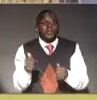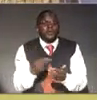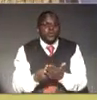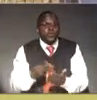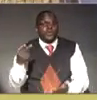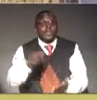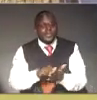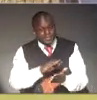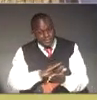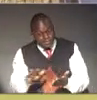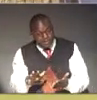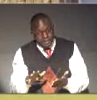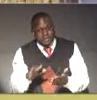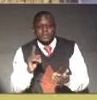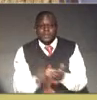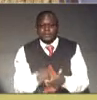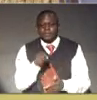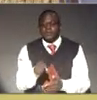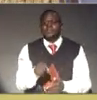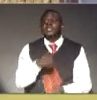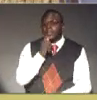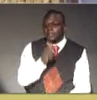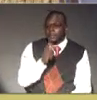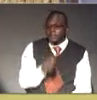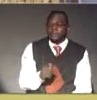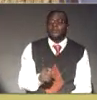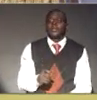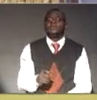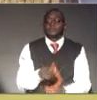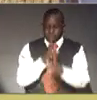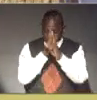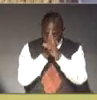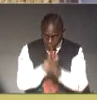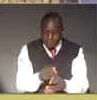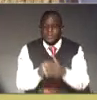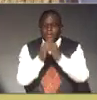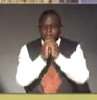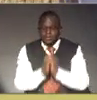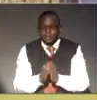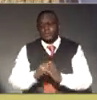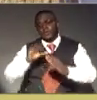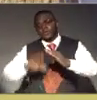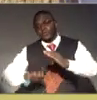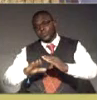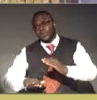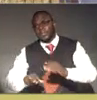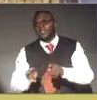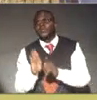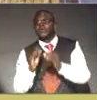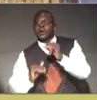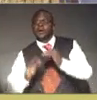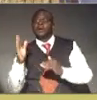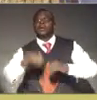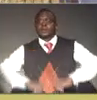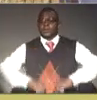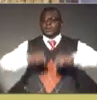one thing that you should get from this interview, it's all about humility. Can you humble yourself to the lowest level? If you're higher than the